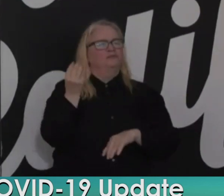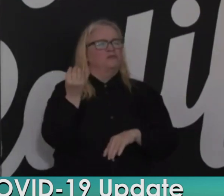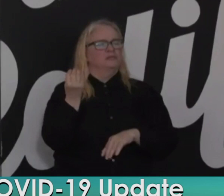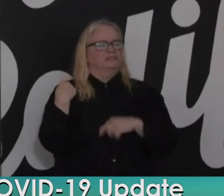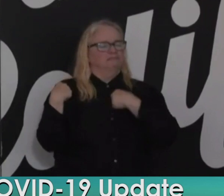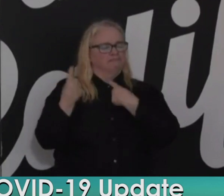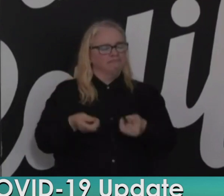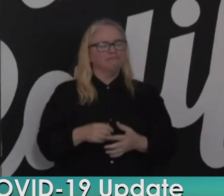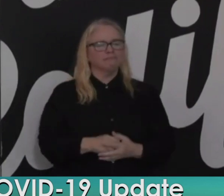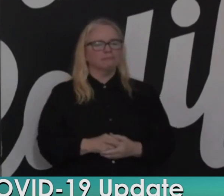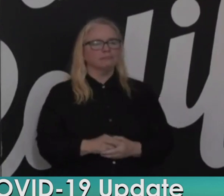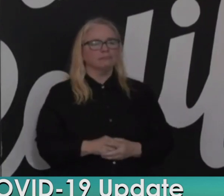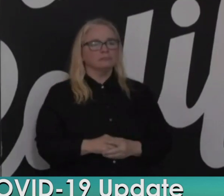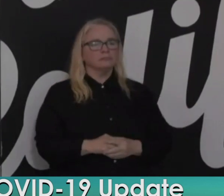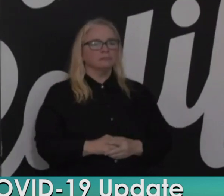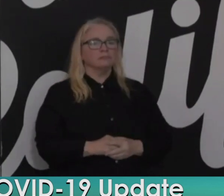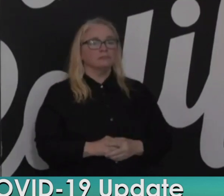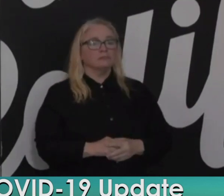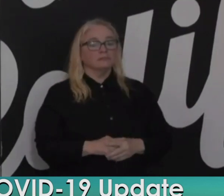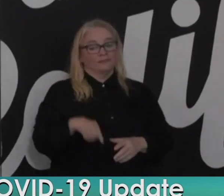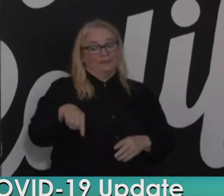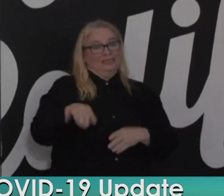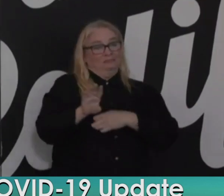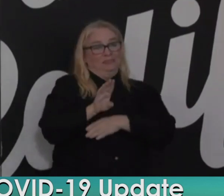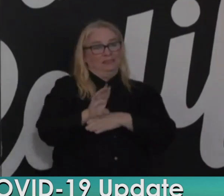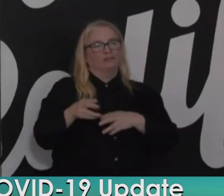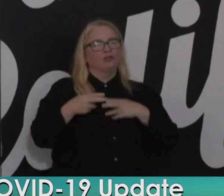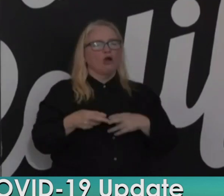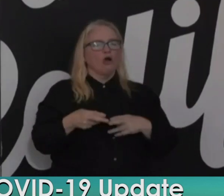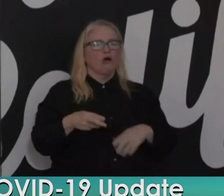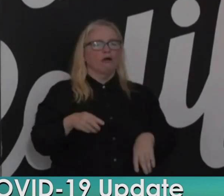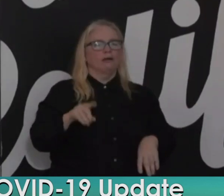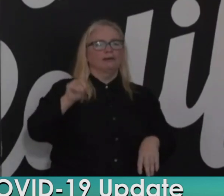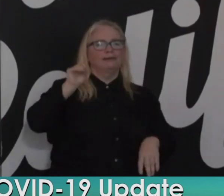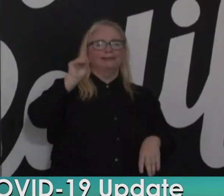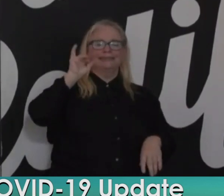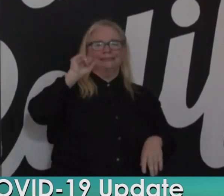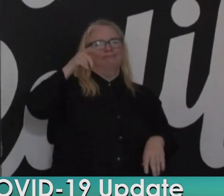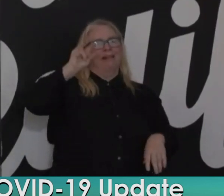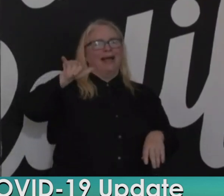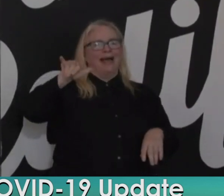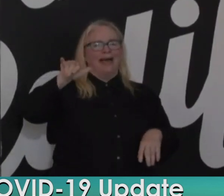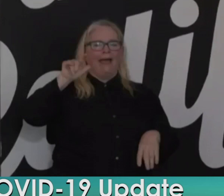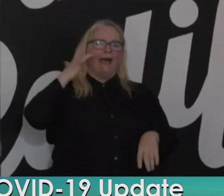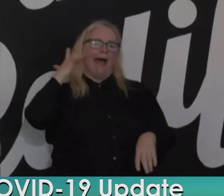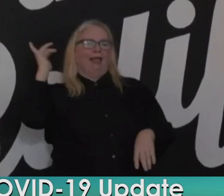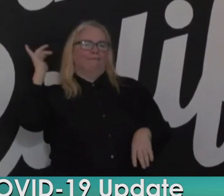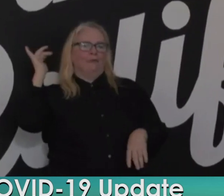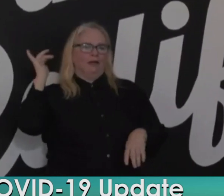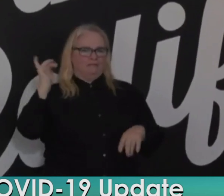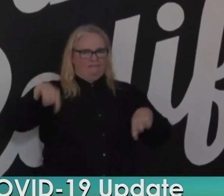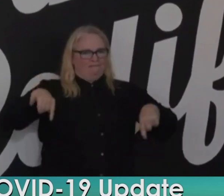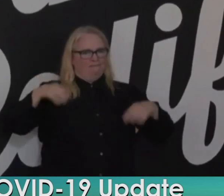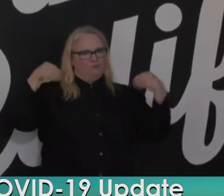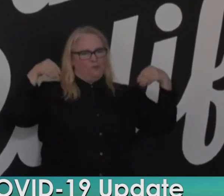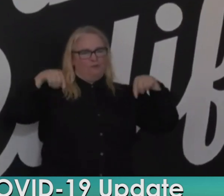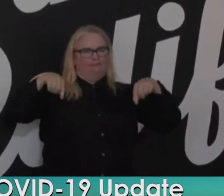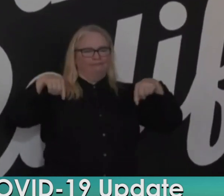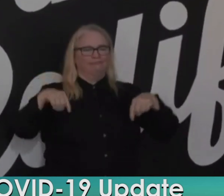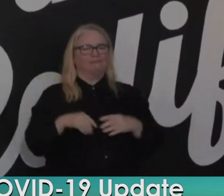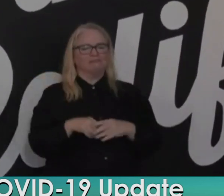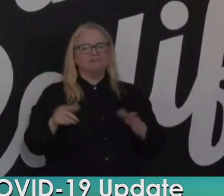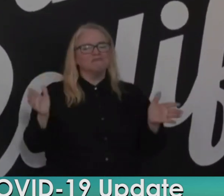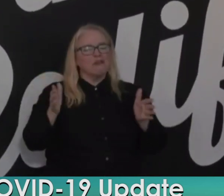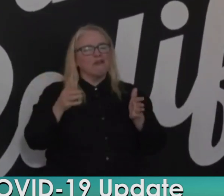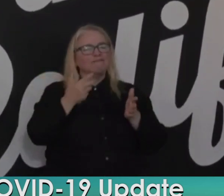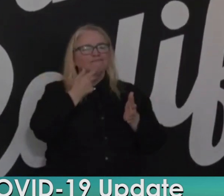And this business, Display California, is sort of a personification of the businesses all throughout this state and across